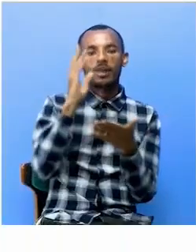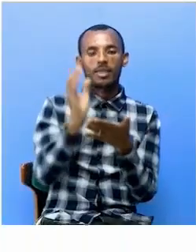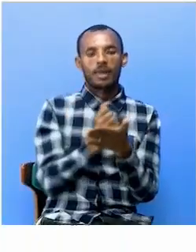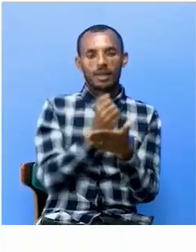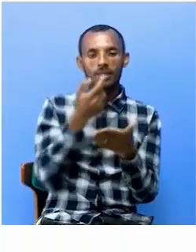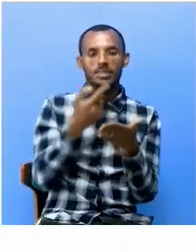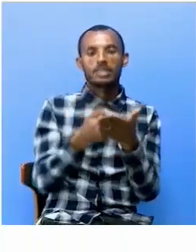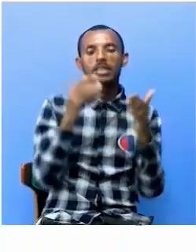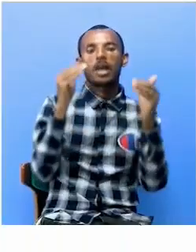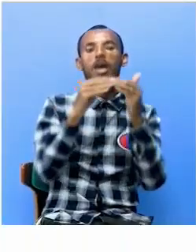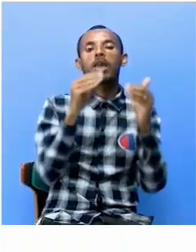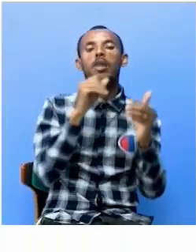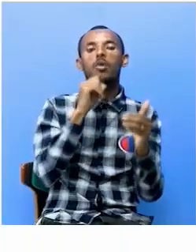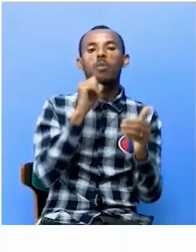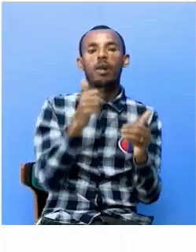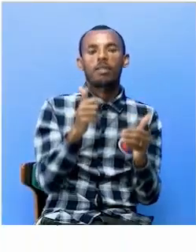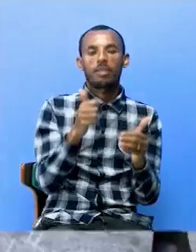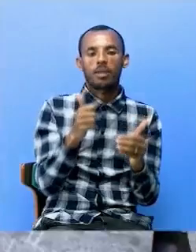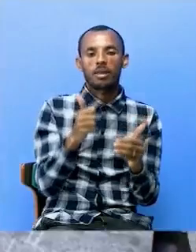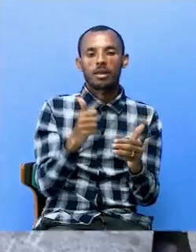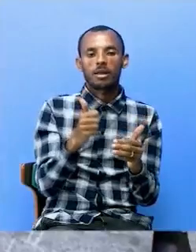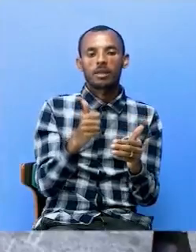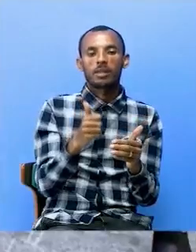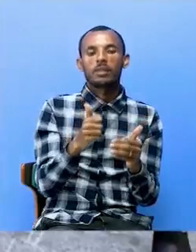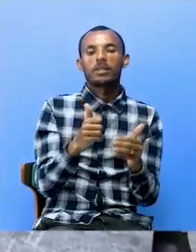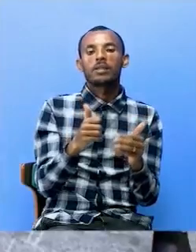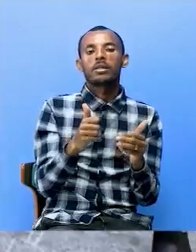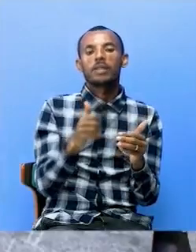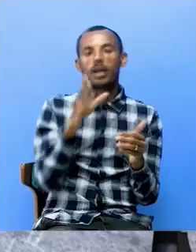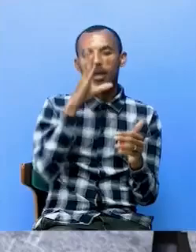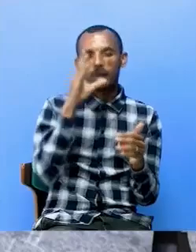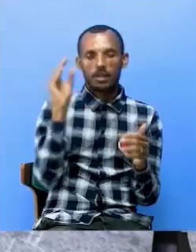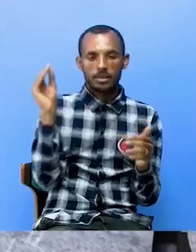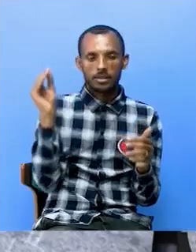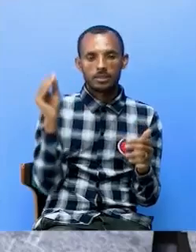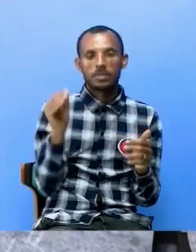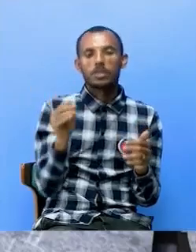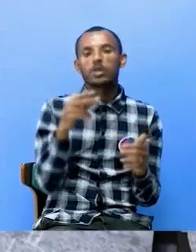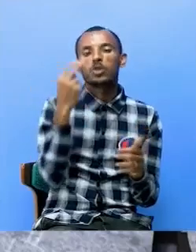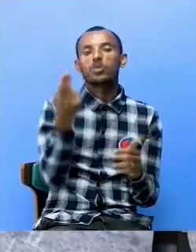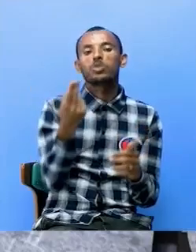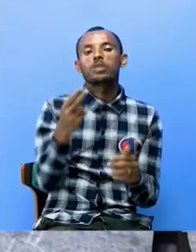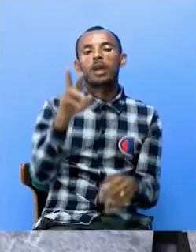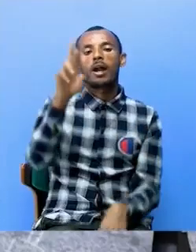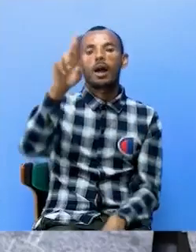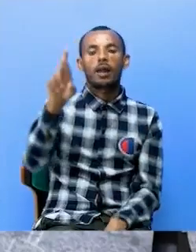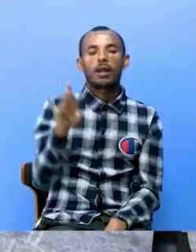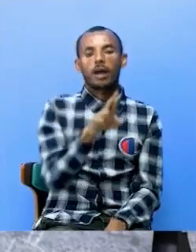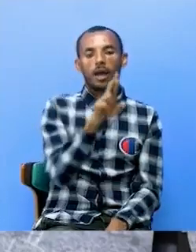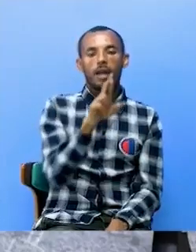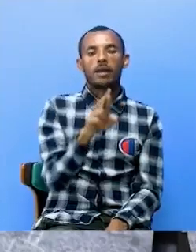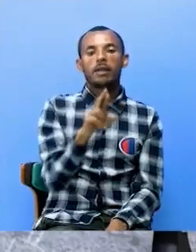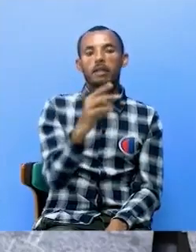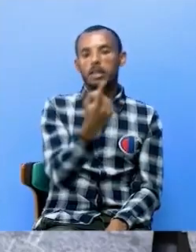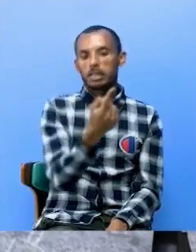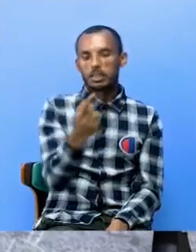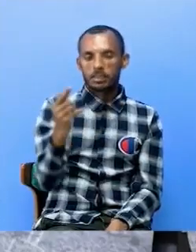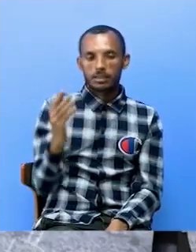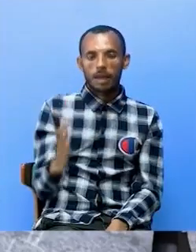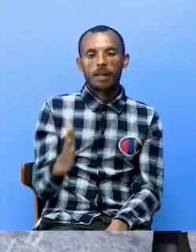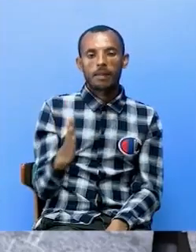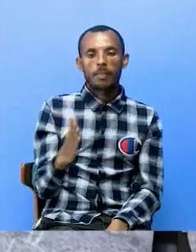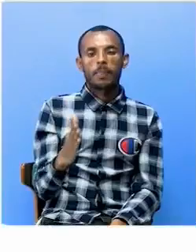this inequality, okay? We take this inequality and use radicals in each side,